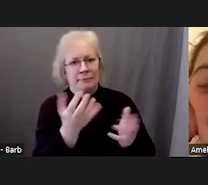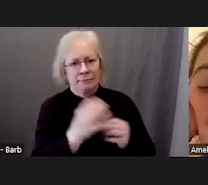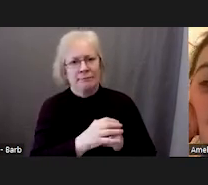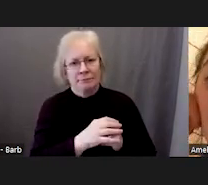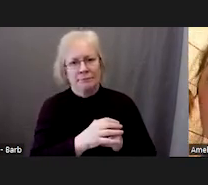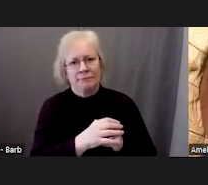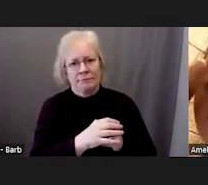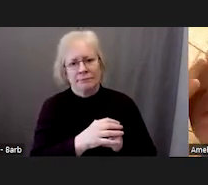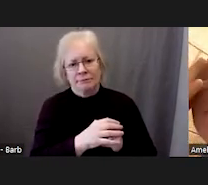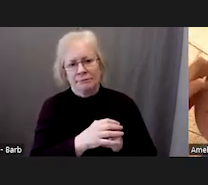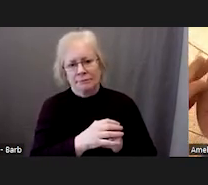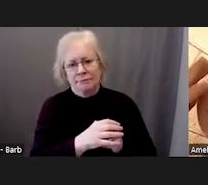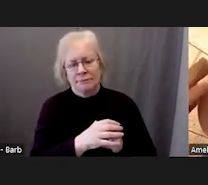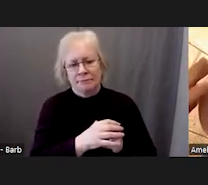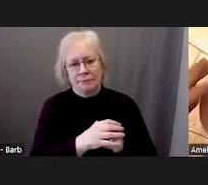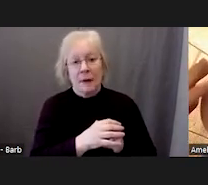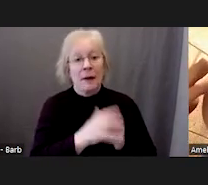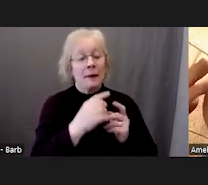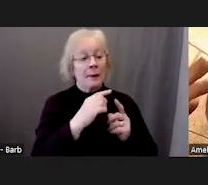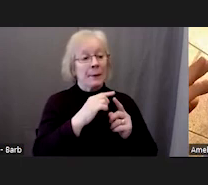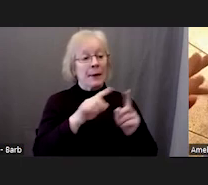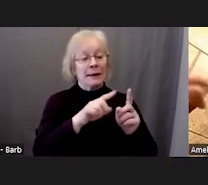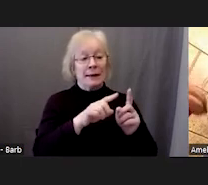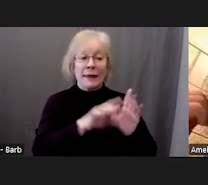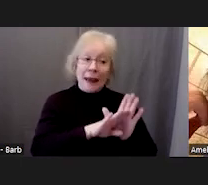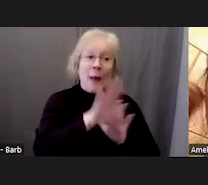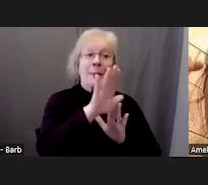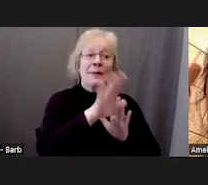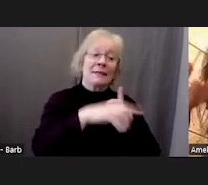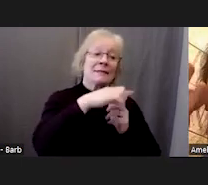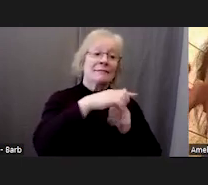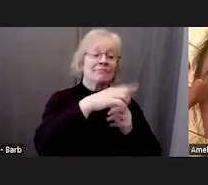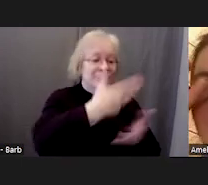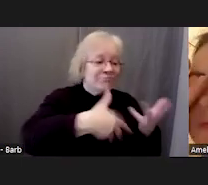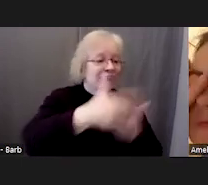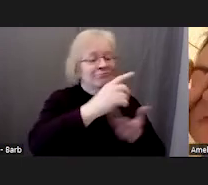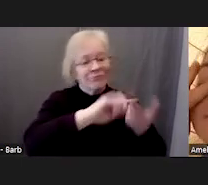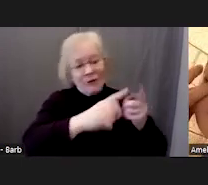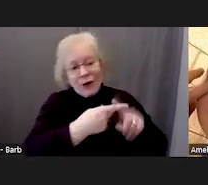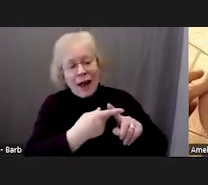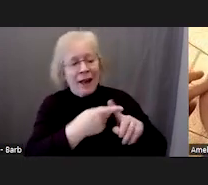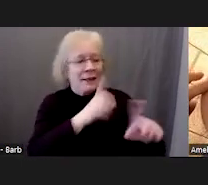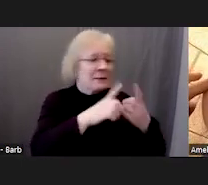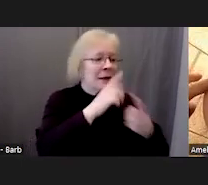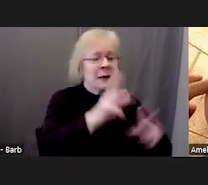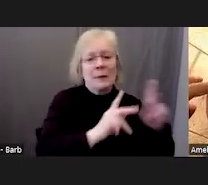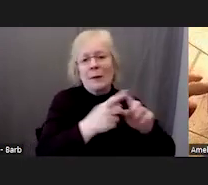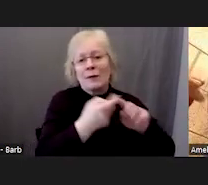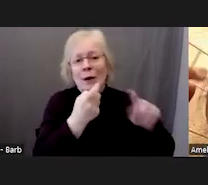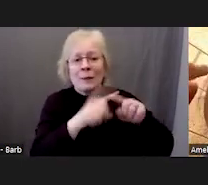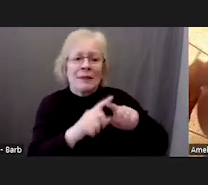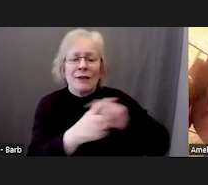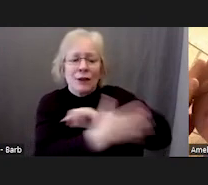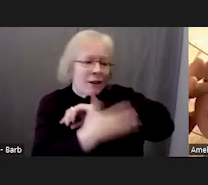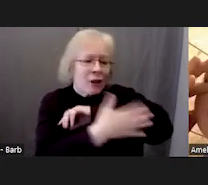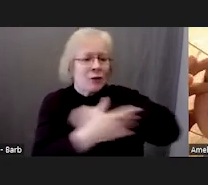was a down. But the ups were like making new friends, meeting different people from different countries, knowing different languages from different